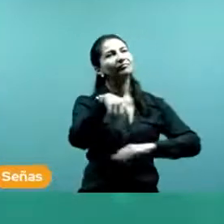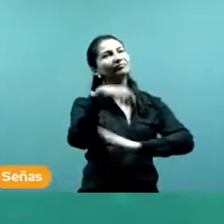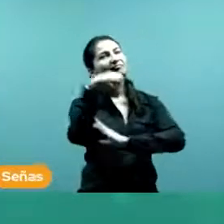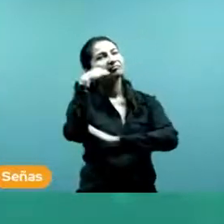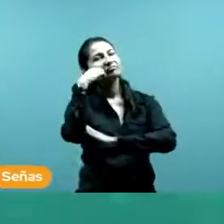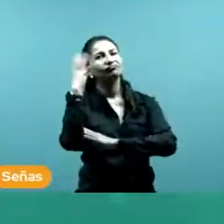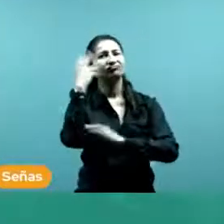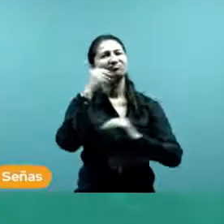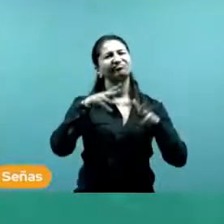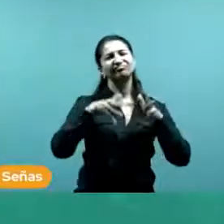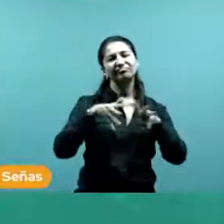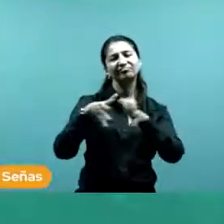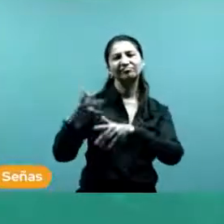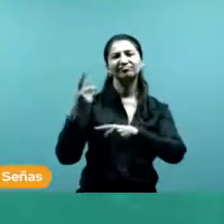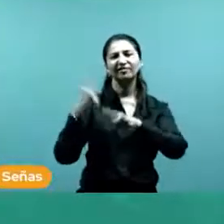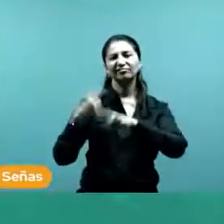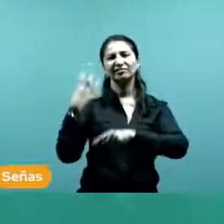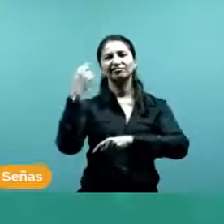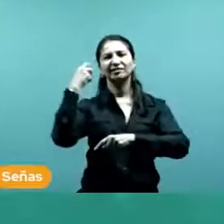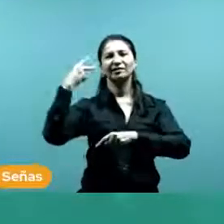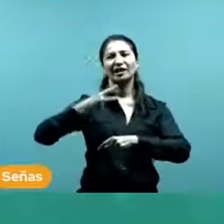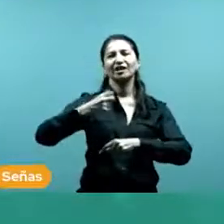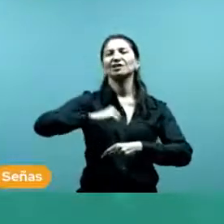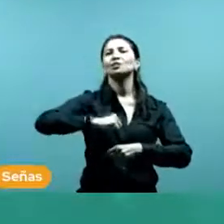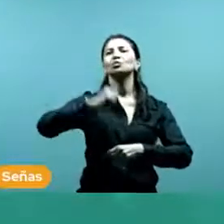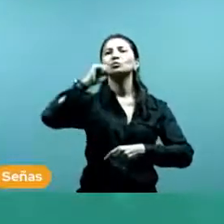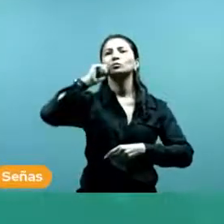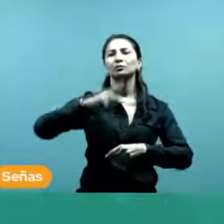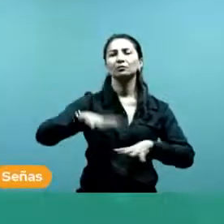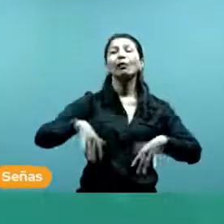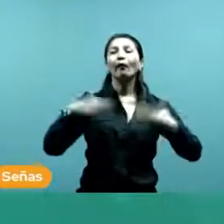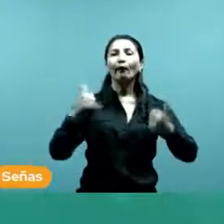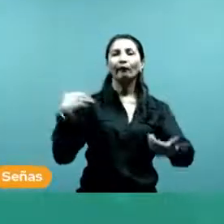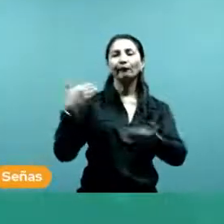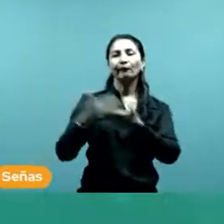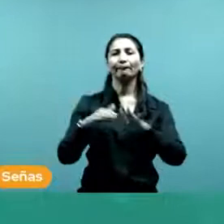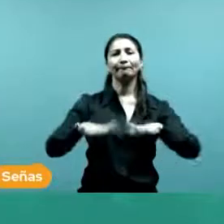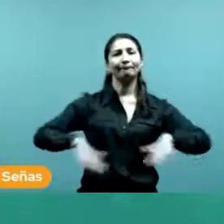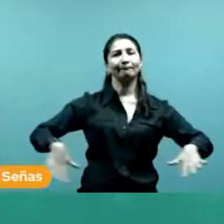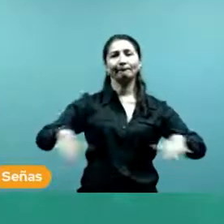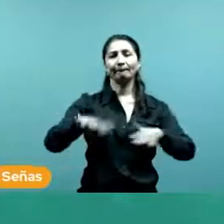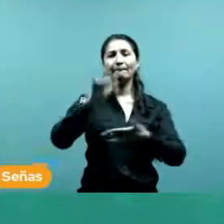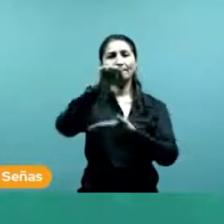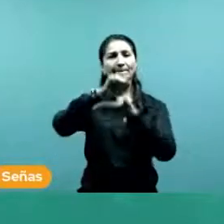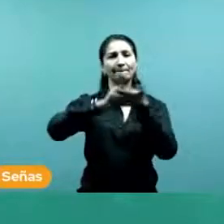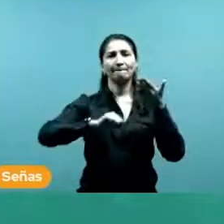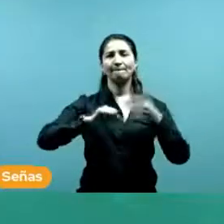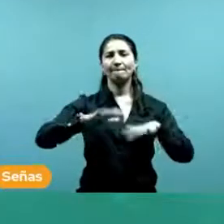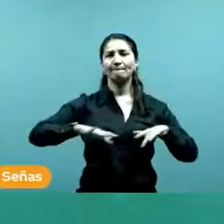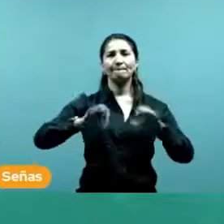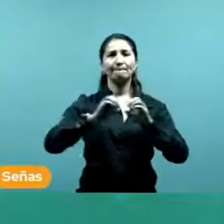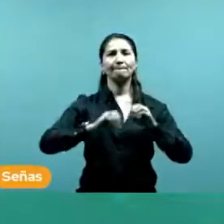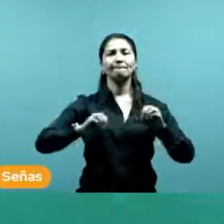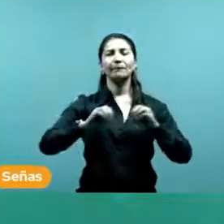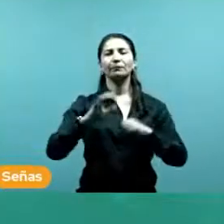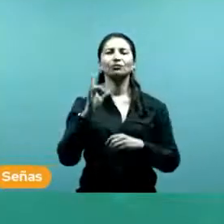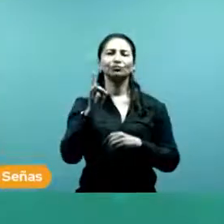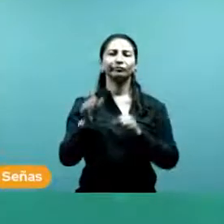basically empty. So again, the pandemic este edificio changed ha estado vacío our plans. En el último año, así que la pandemia no se impactó